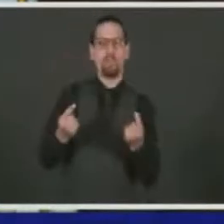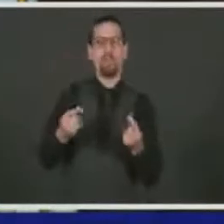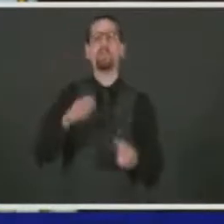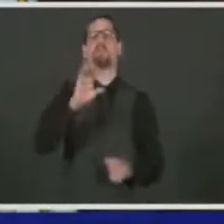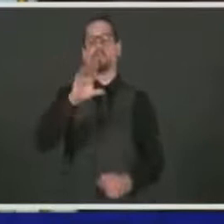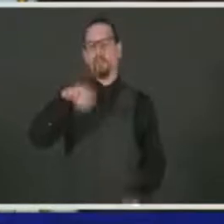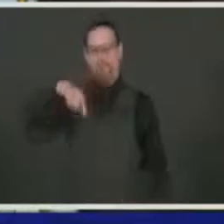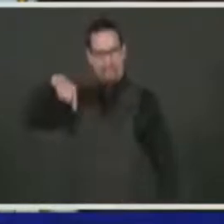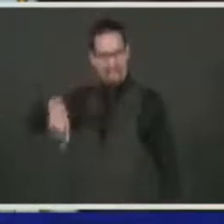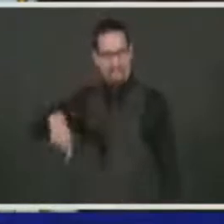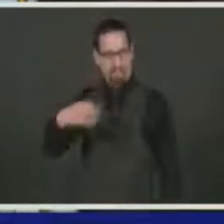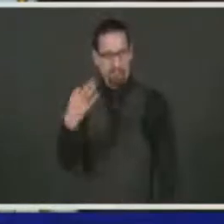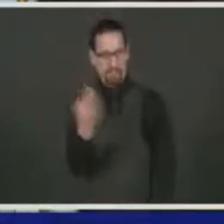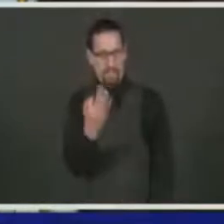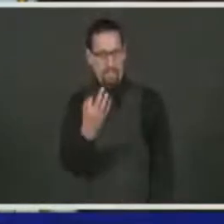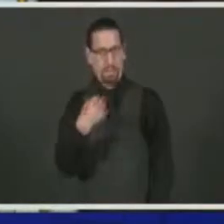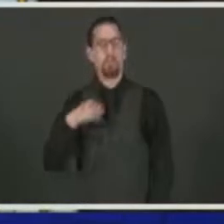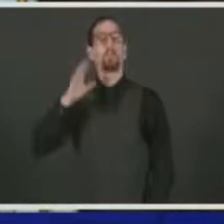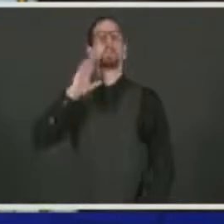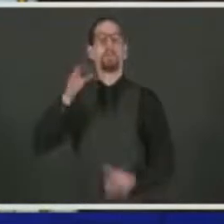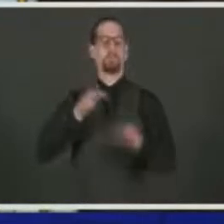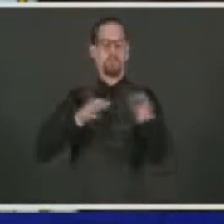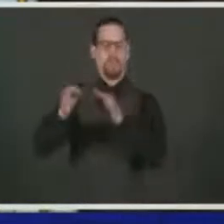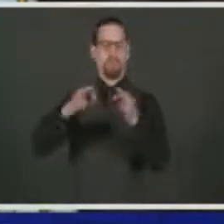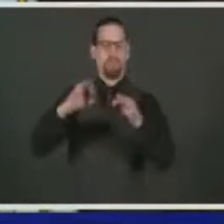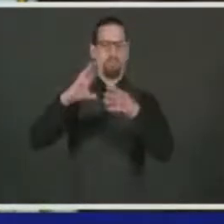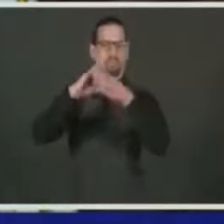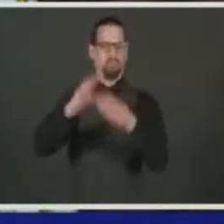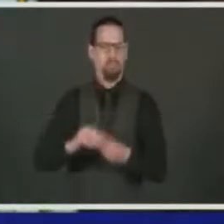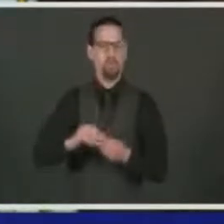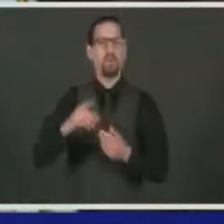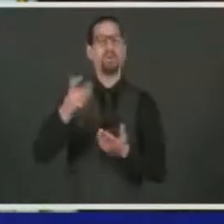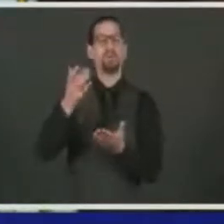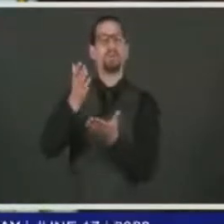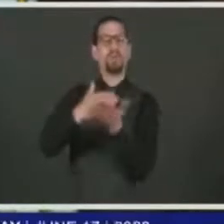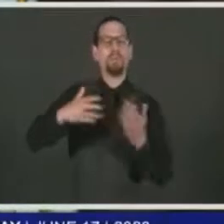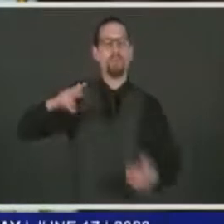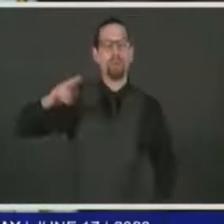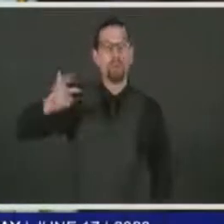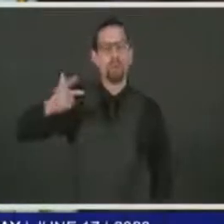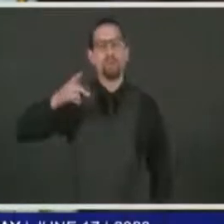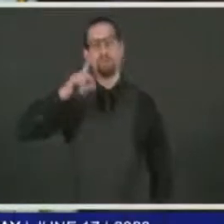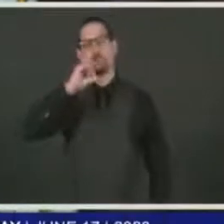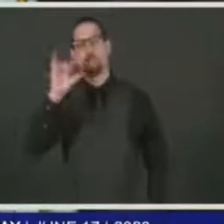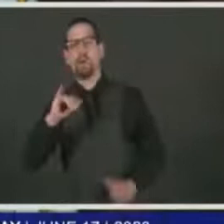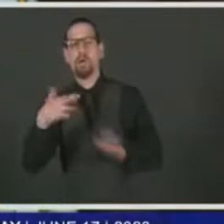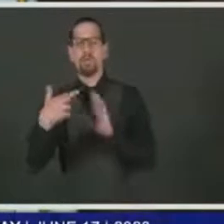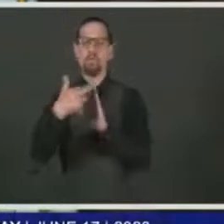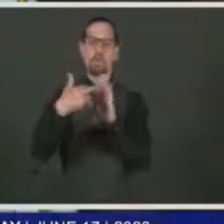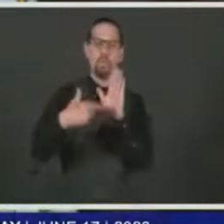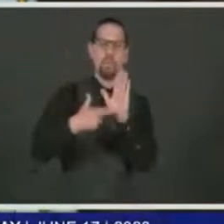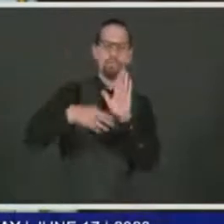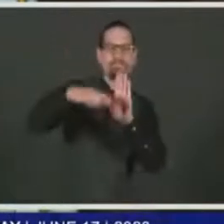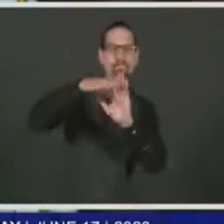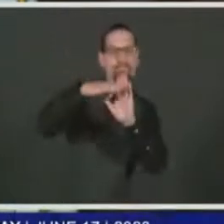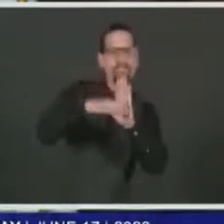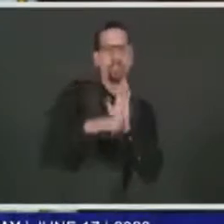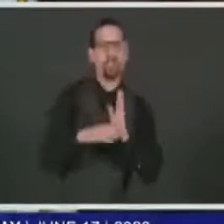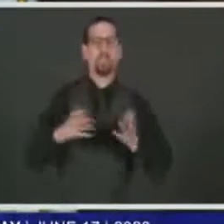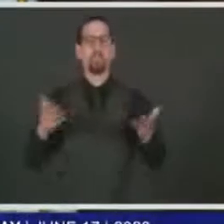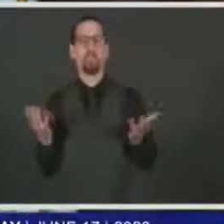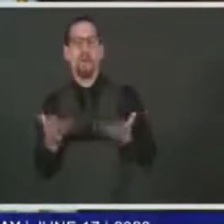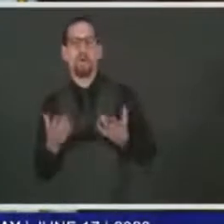like. So if you're interested to know what the new regulations will be in phase 3, tune in Friday at 1